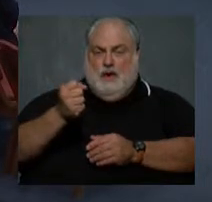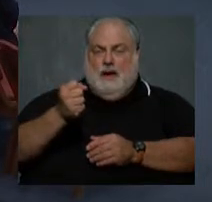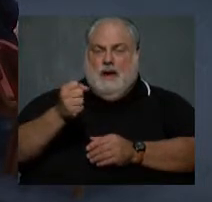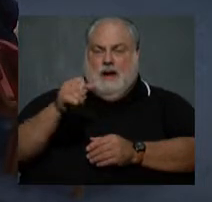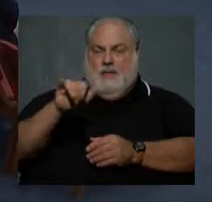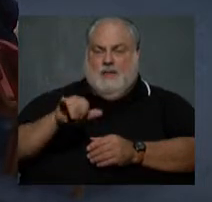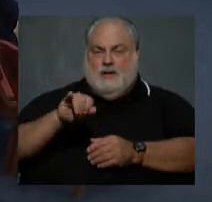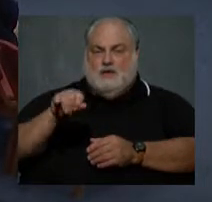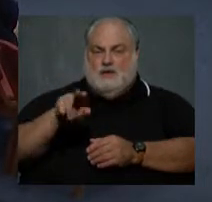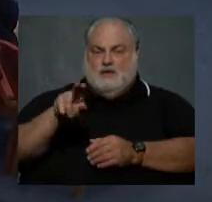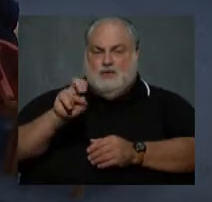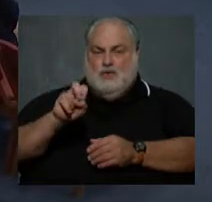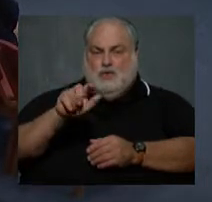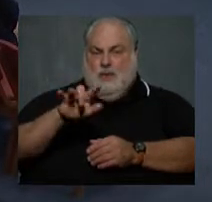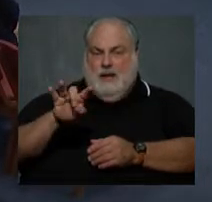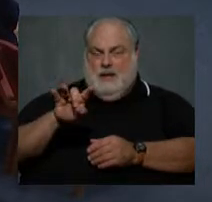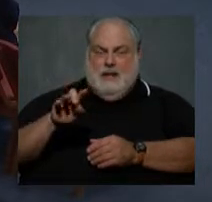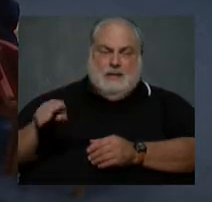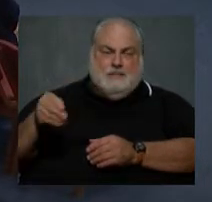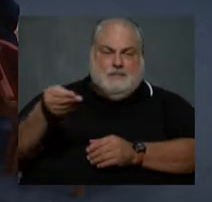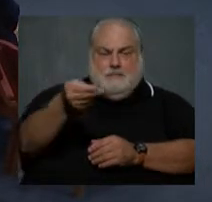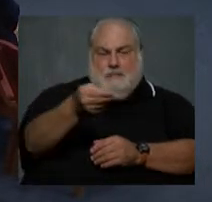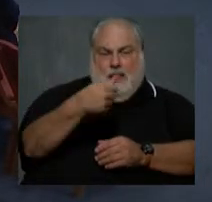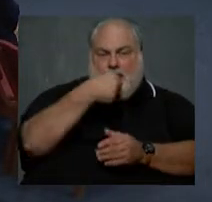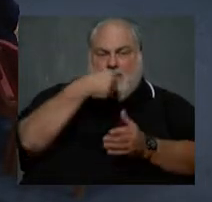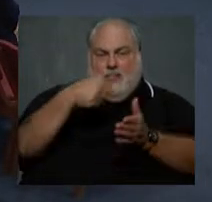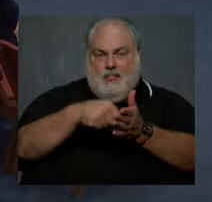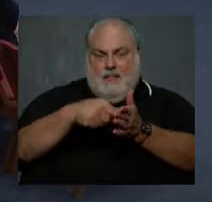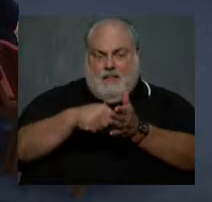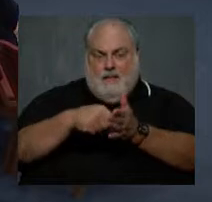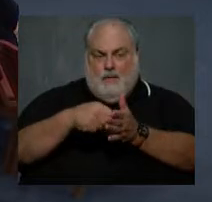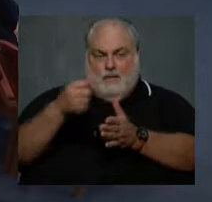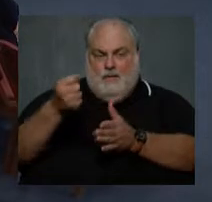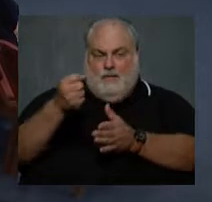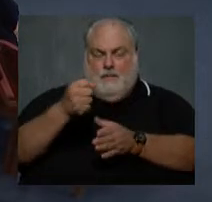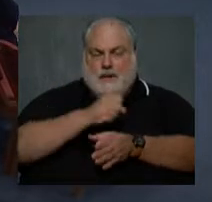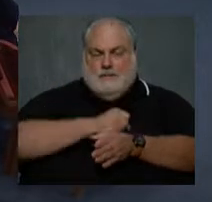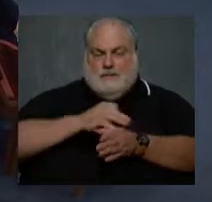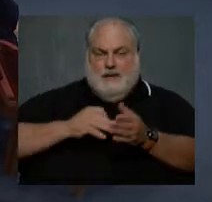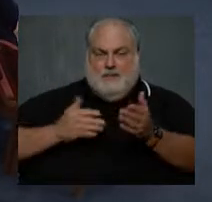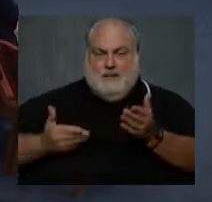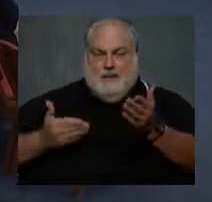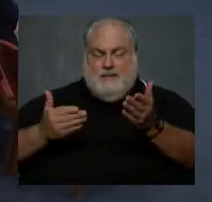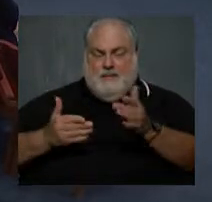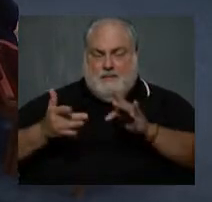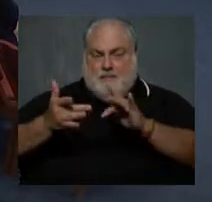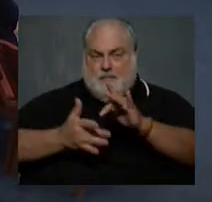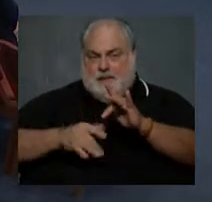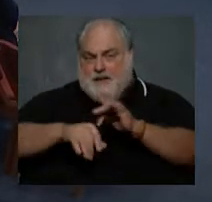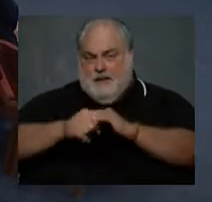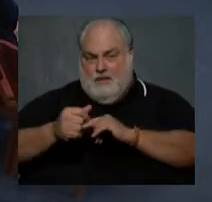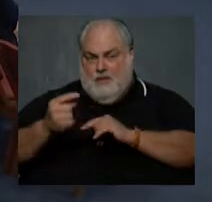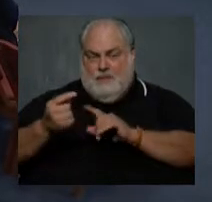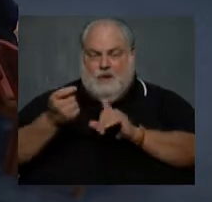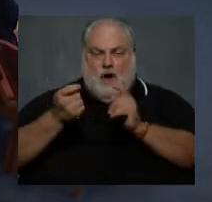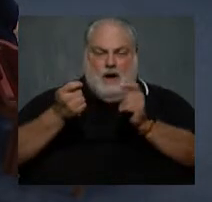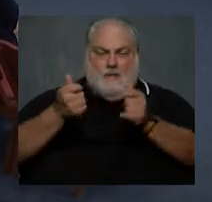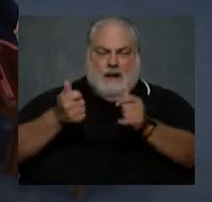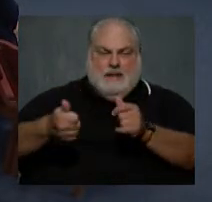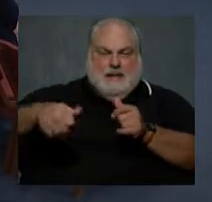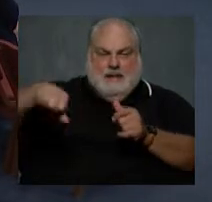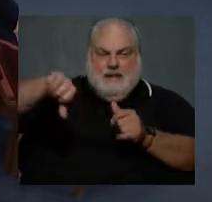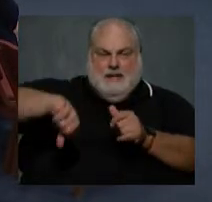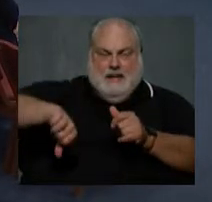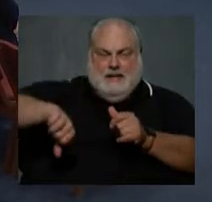matter and give them a letter stating that if the item was deferred. If they miss another meeting, it's going to be automatically denied,